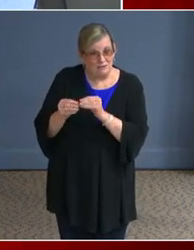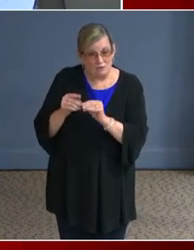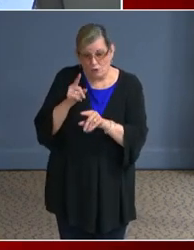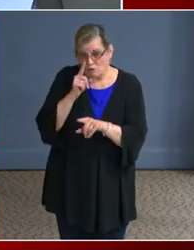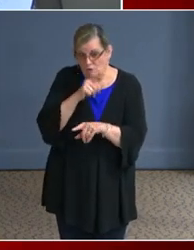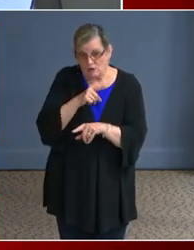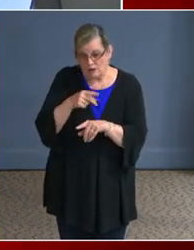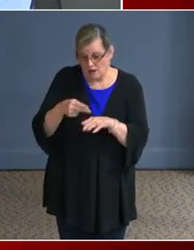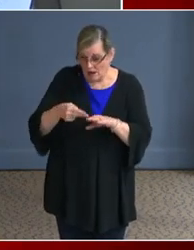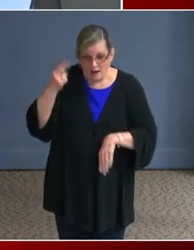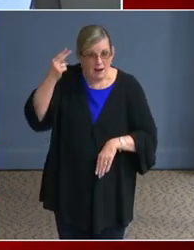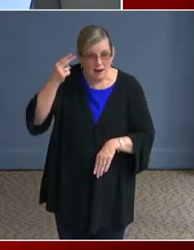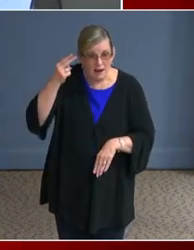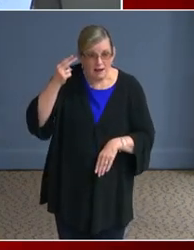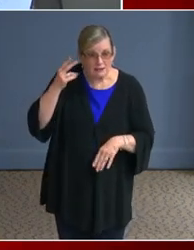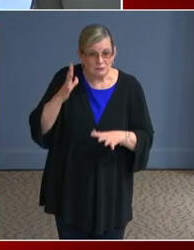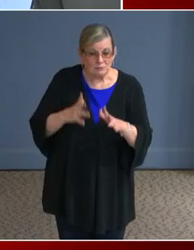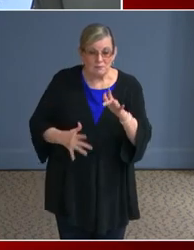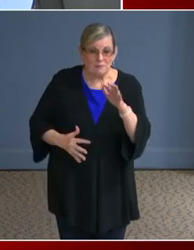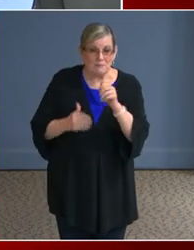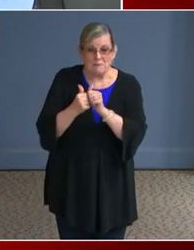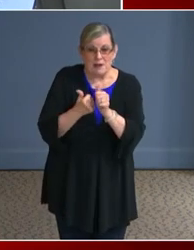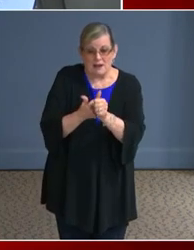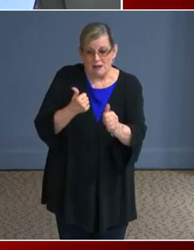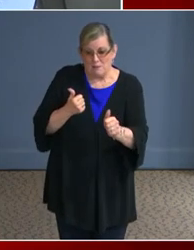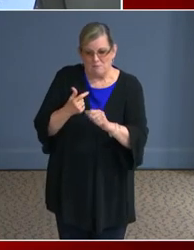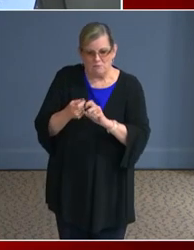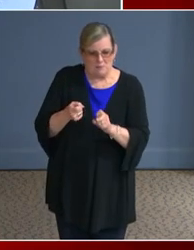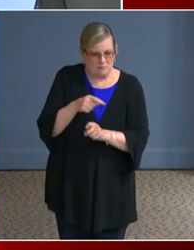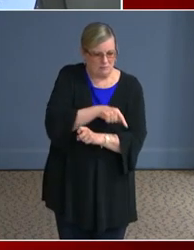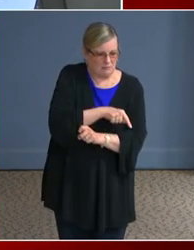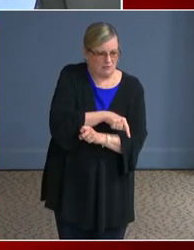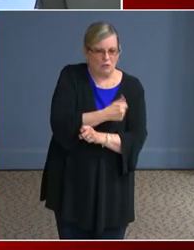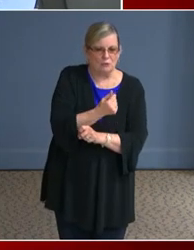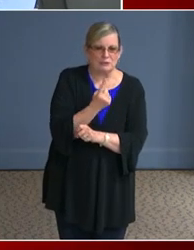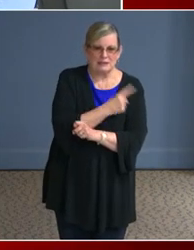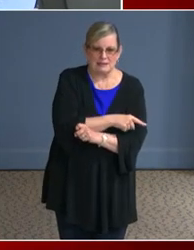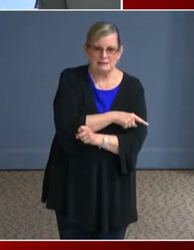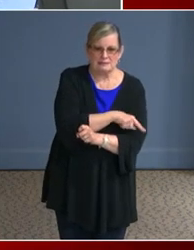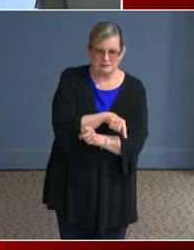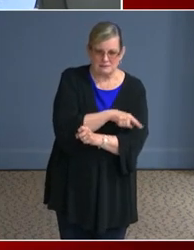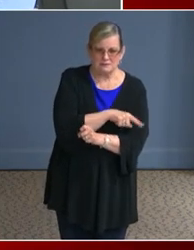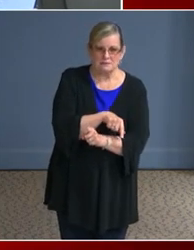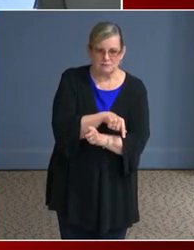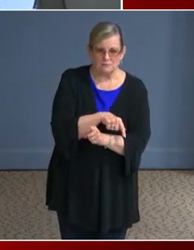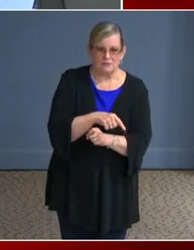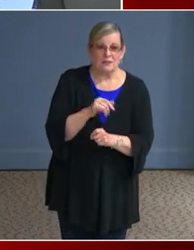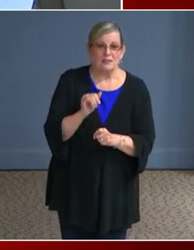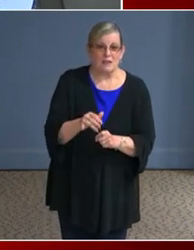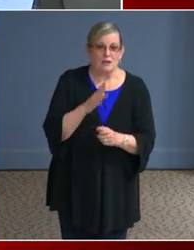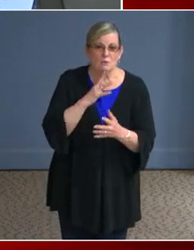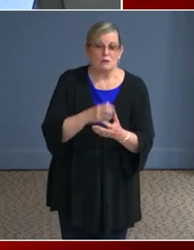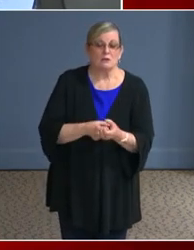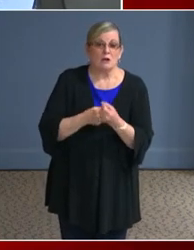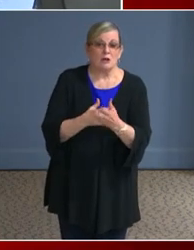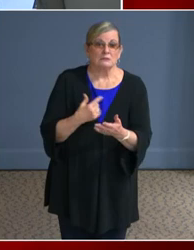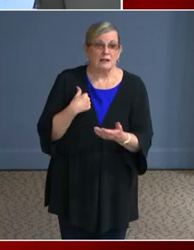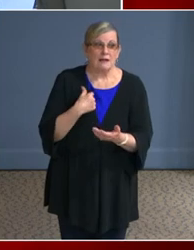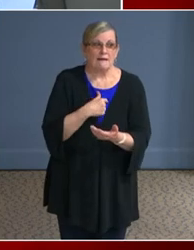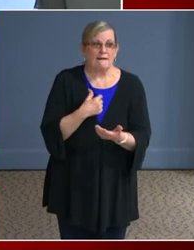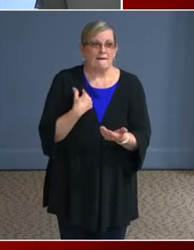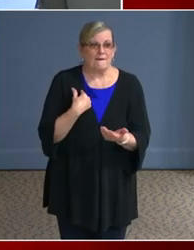to compensate for those days where cases were not reported. That will cause us to have